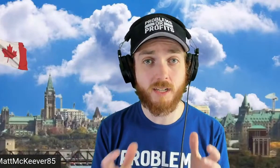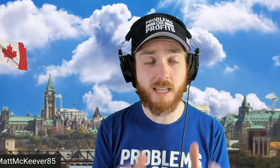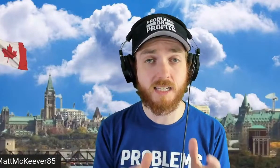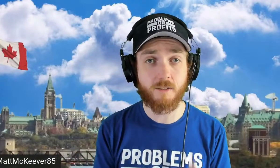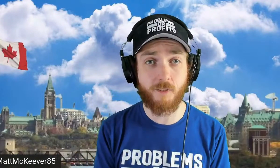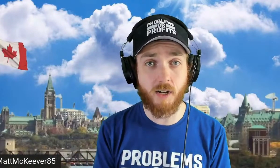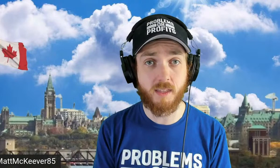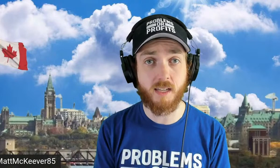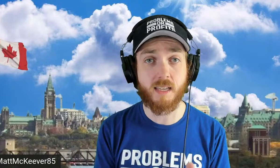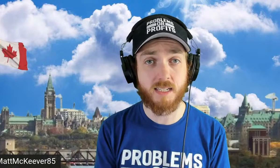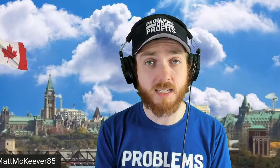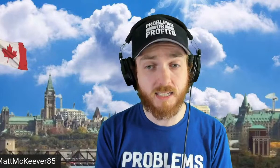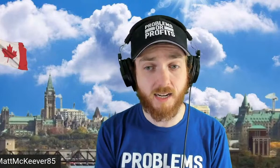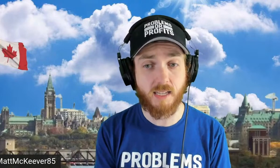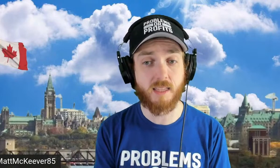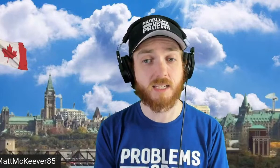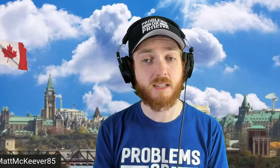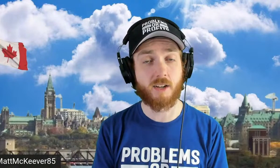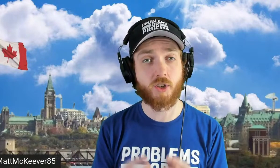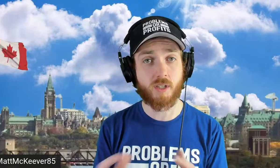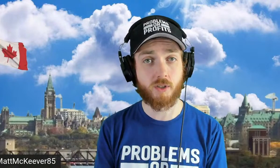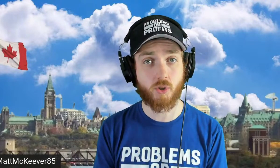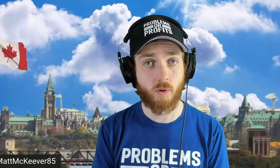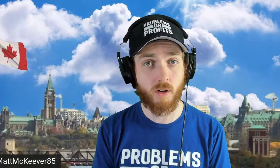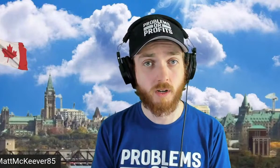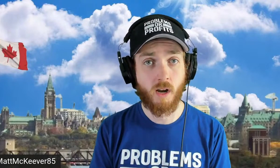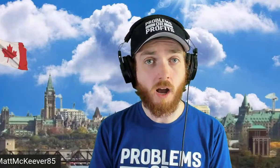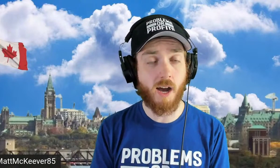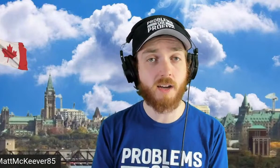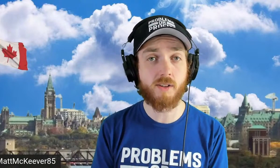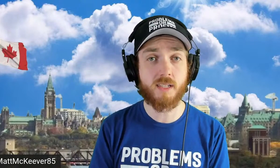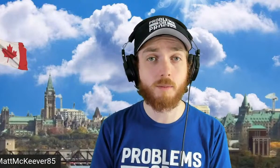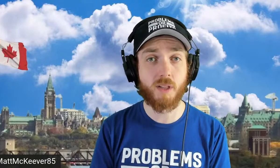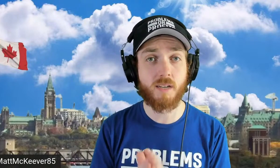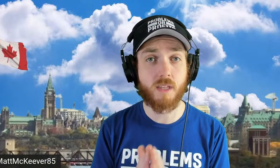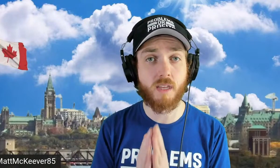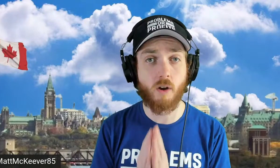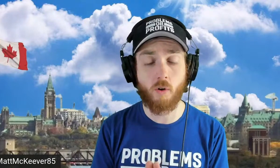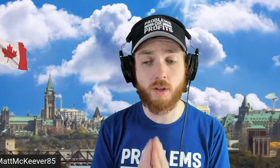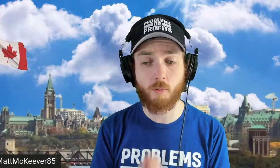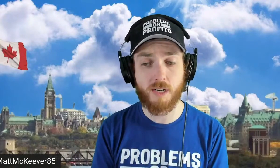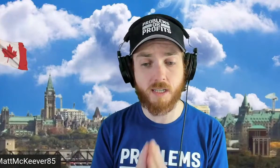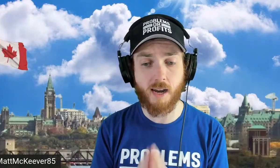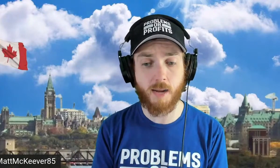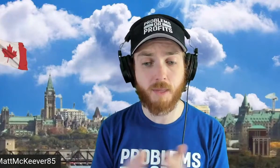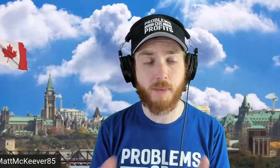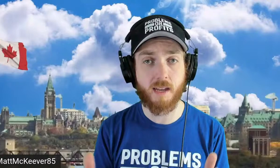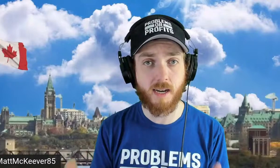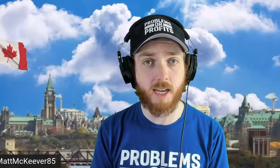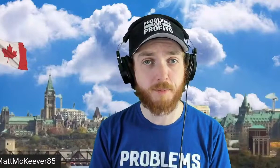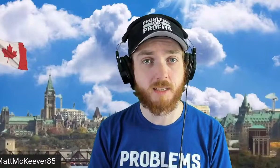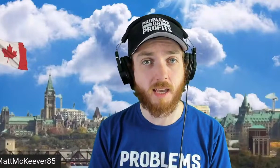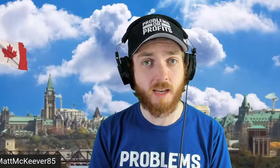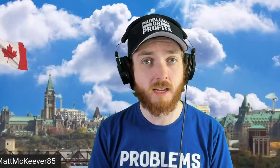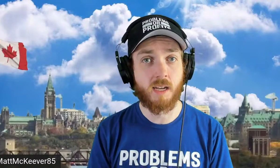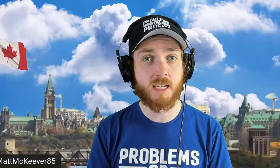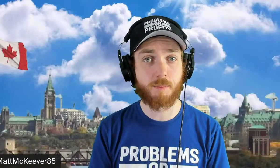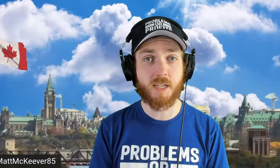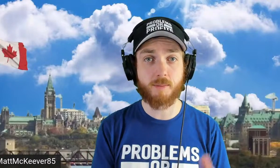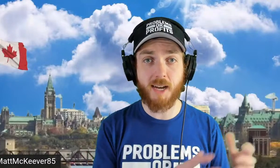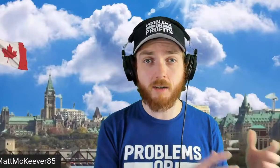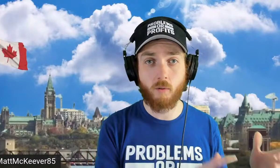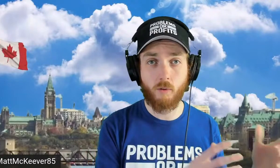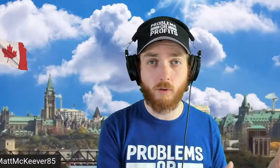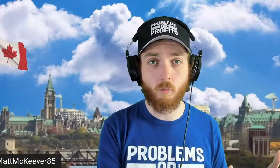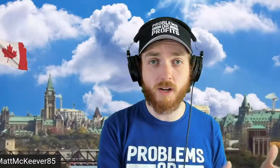that learning is fun, that it is exciting, that it's not just a chore. I honestly believe that the only reason I'm the man I am today is